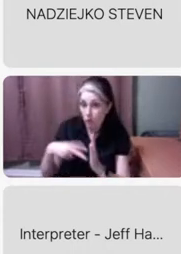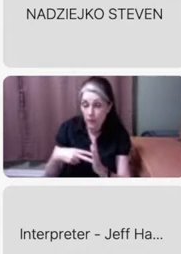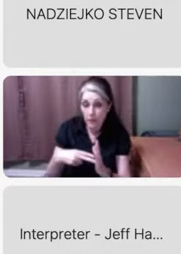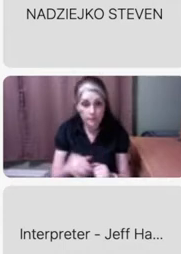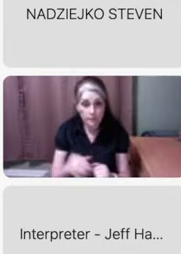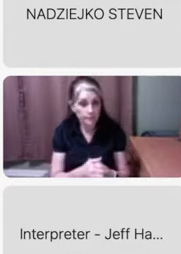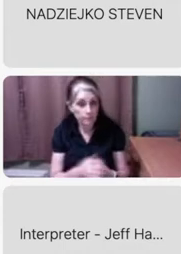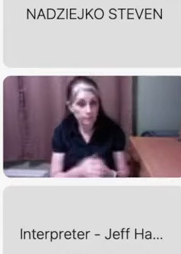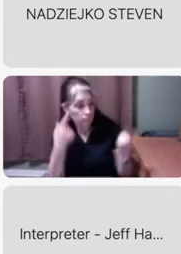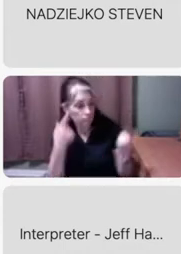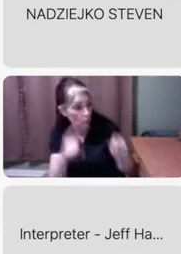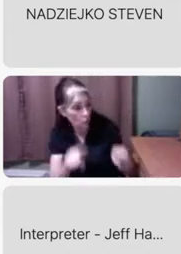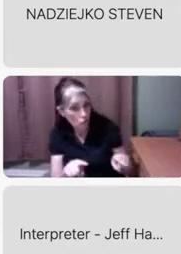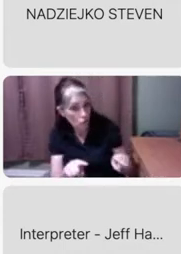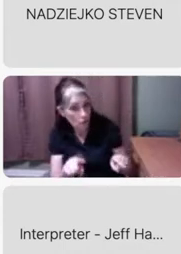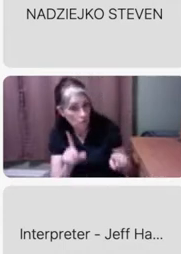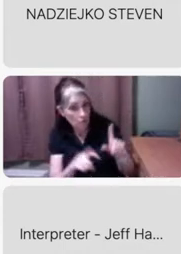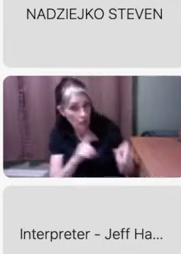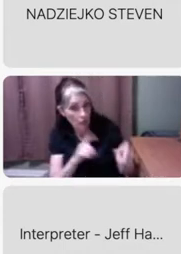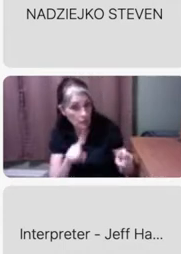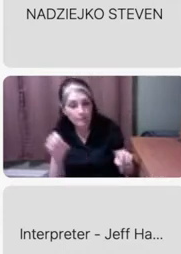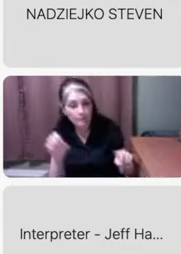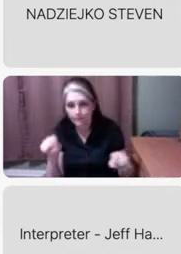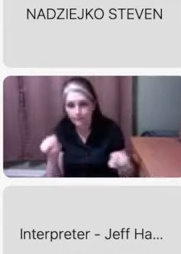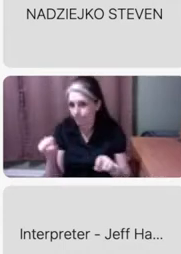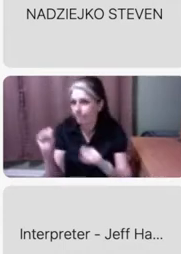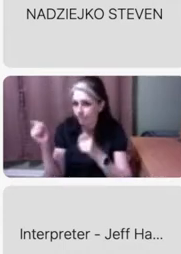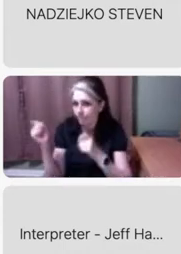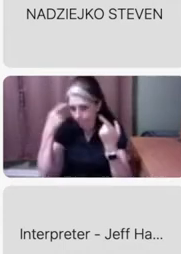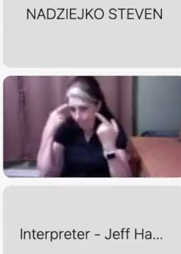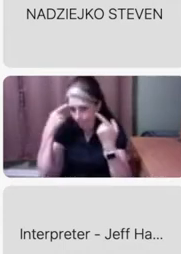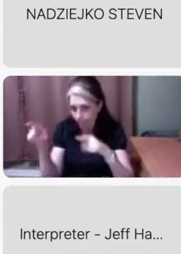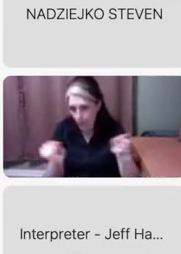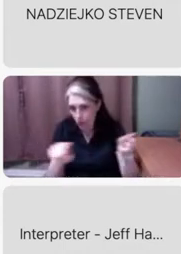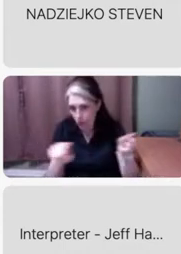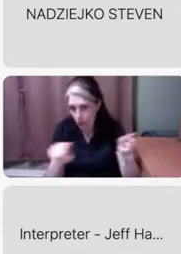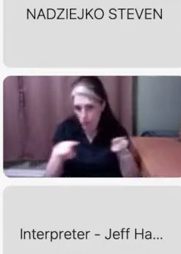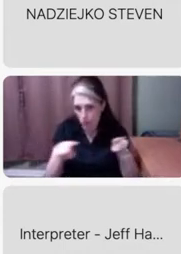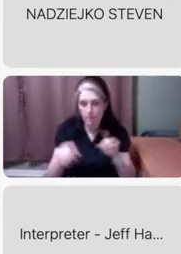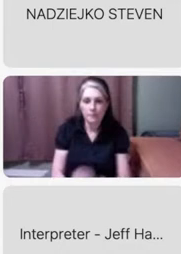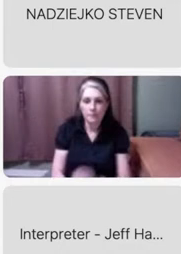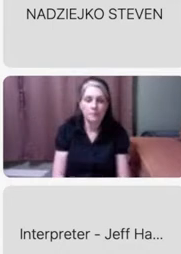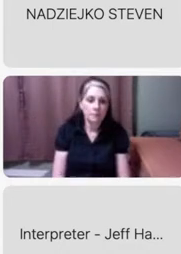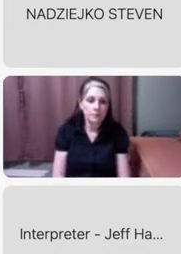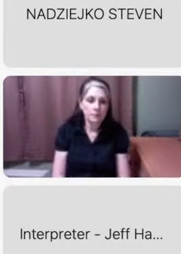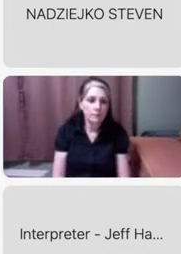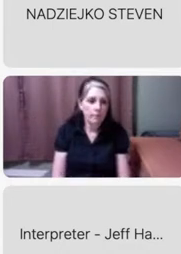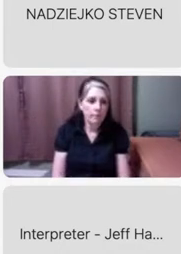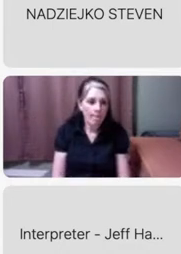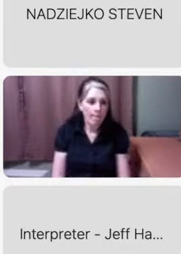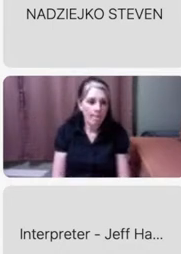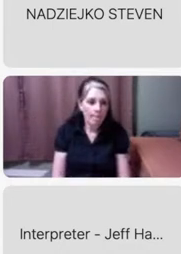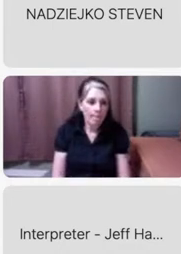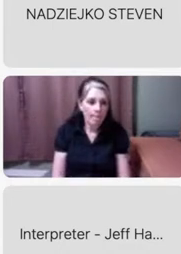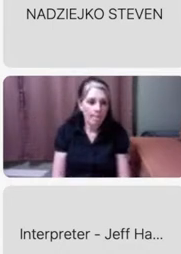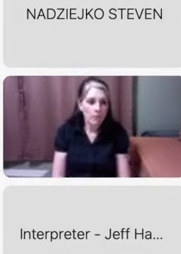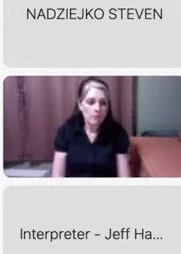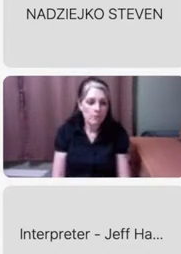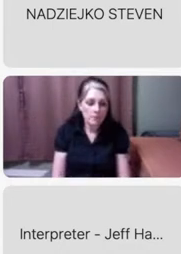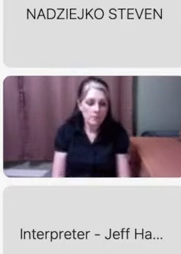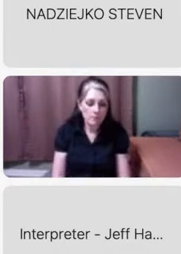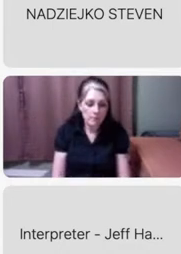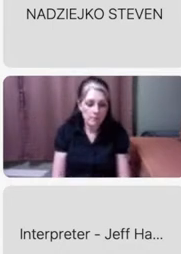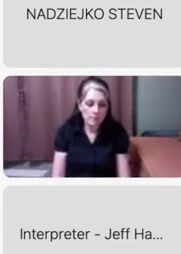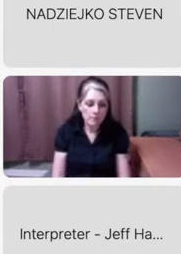from the board yes absolutely okay thank you okay thank you um i have my comment